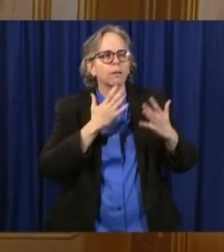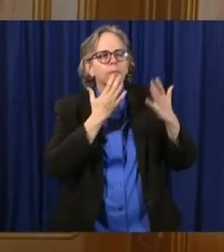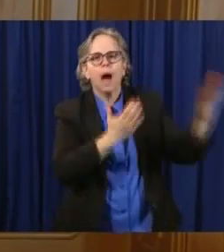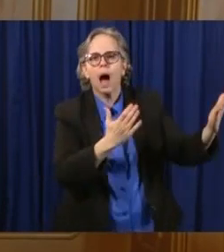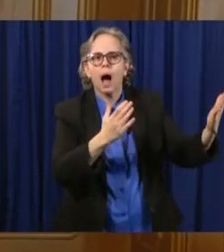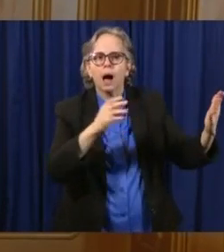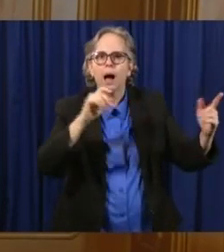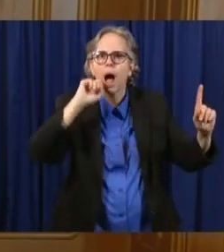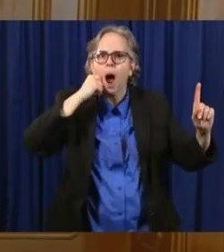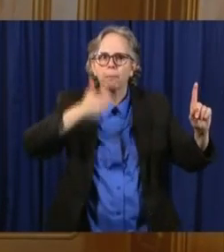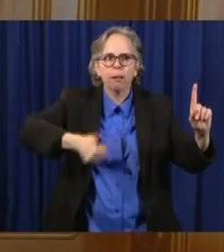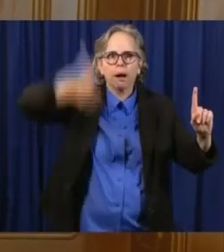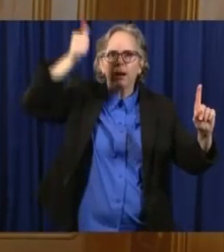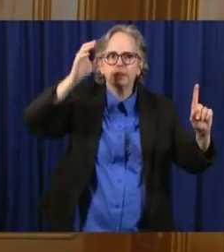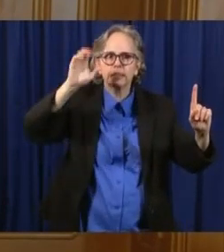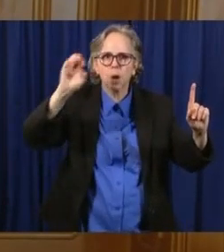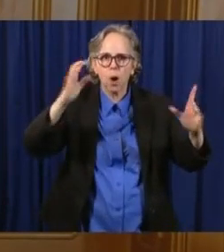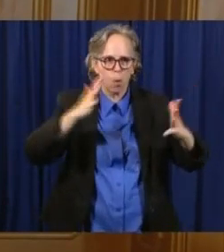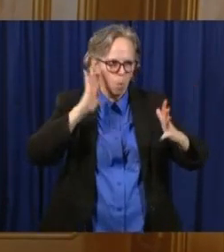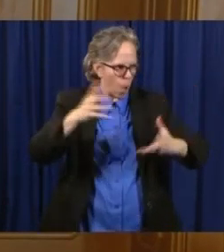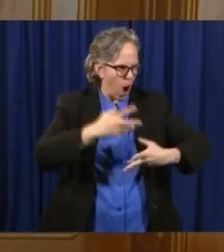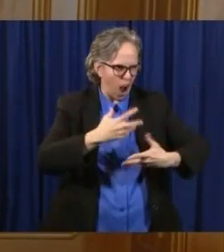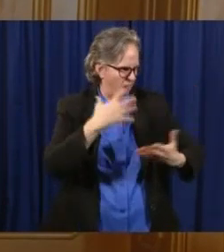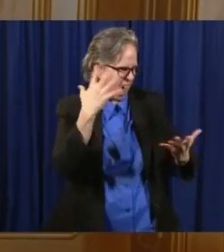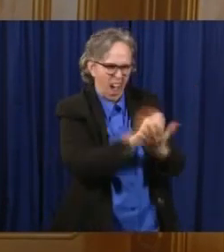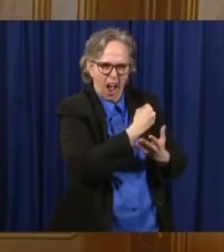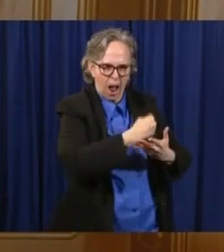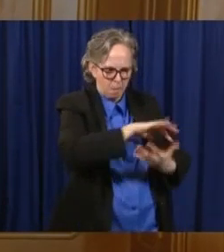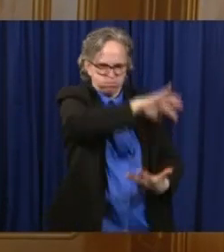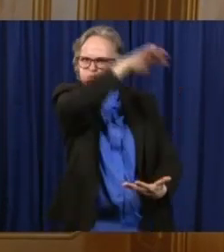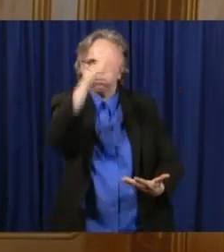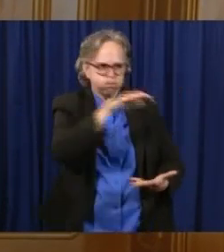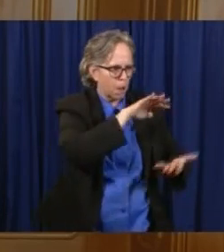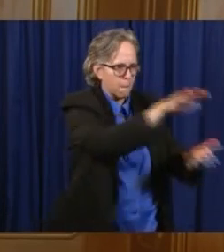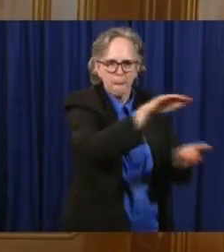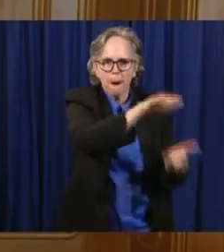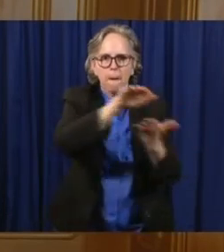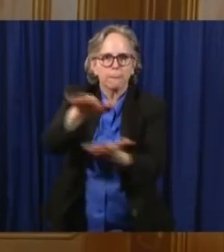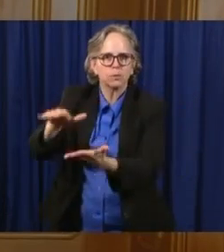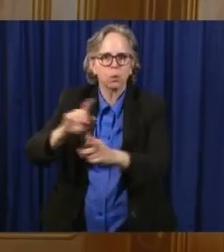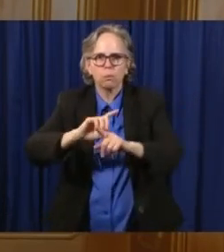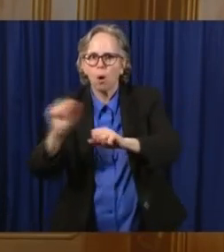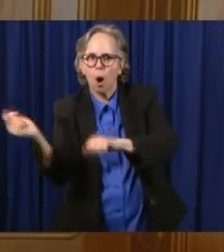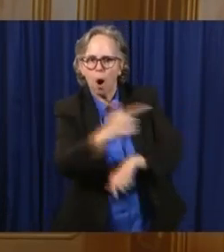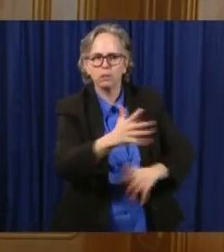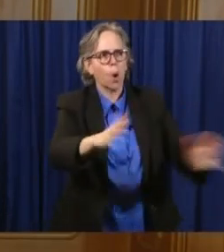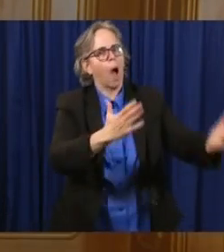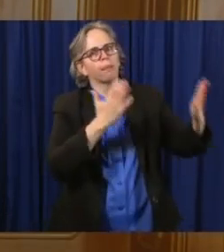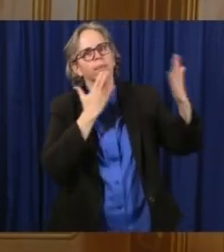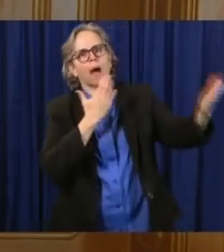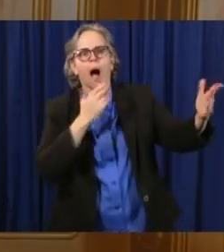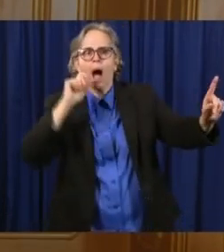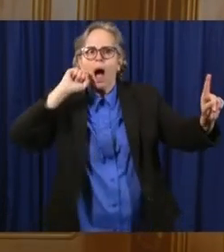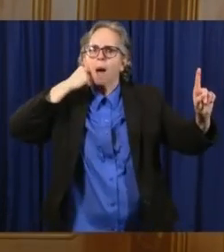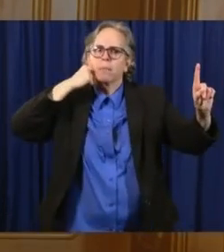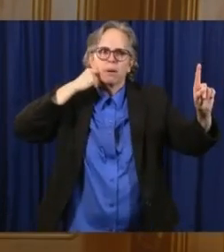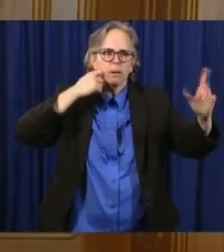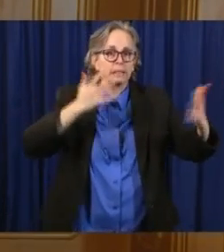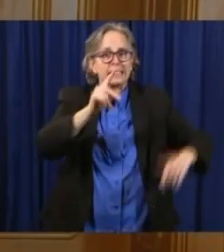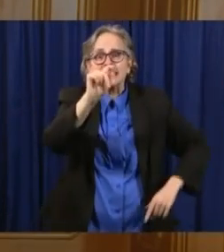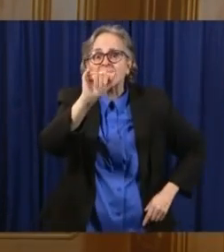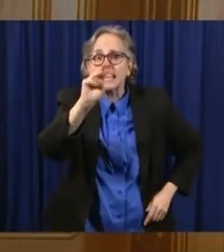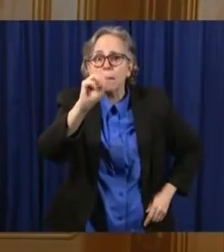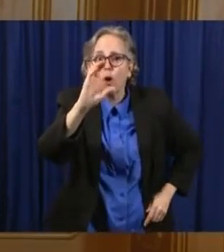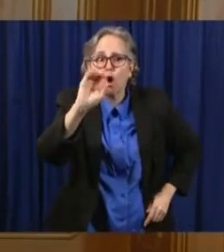health workers. We thank Apple. We thank Tim Cook. Thank the entire Apple family.